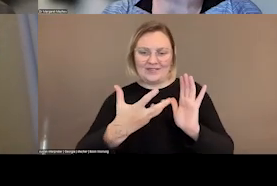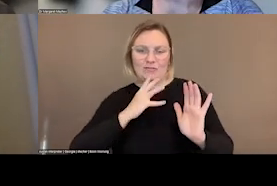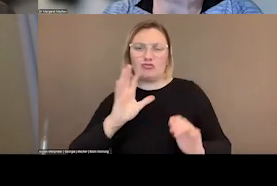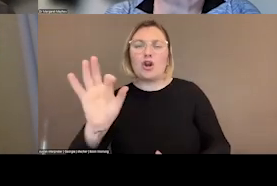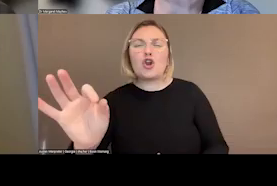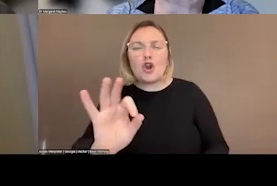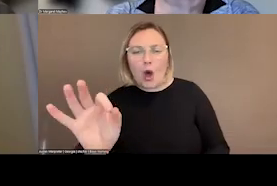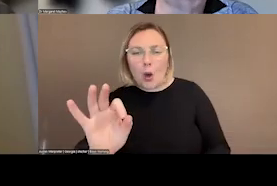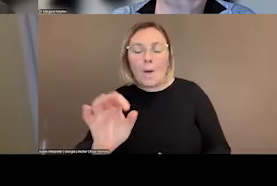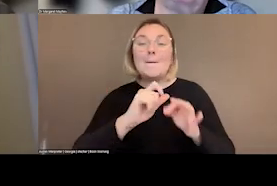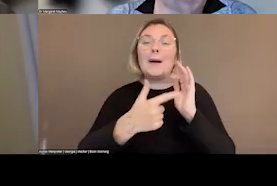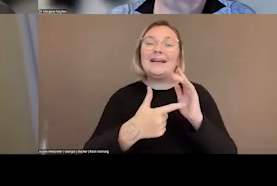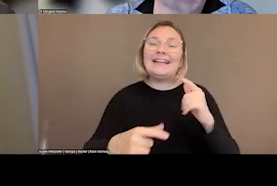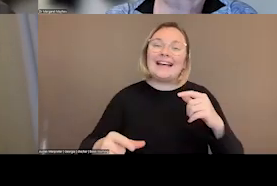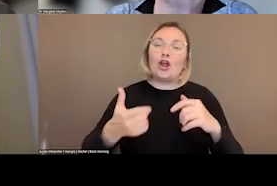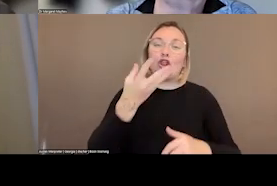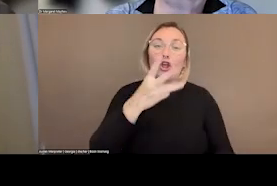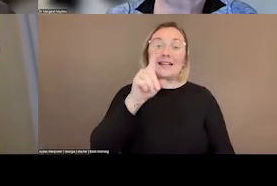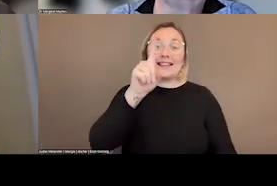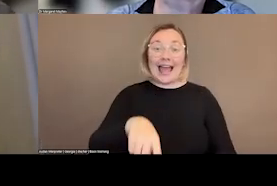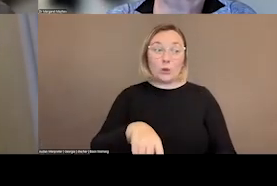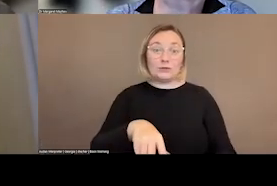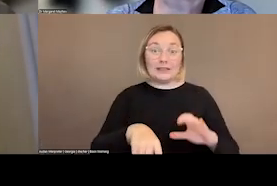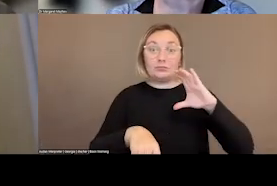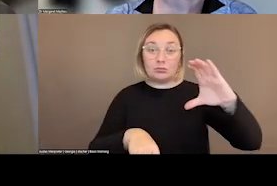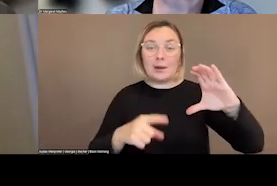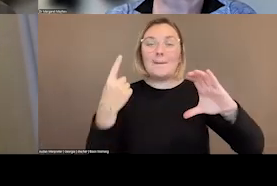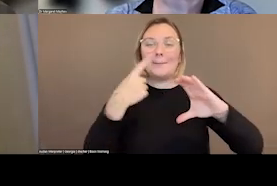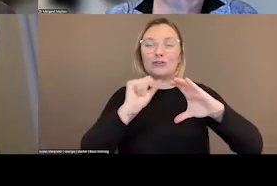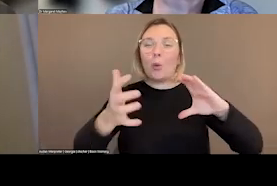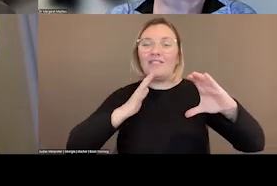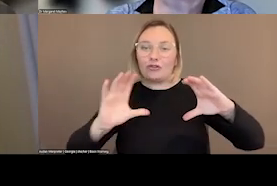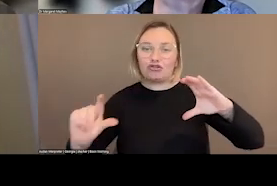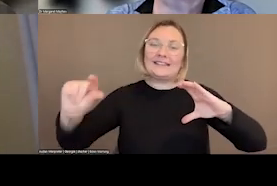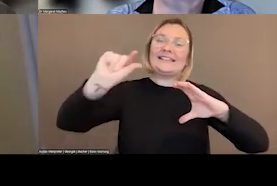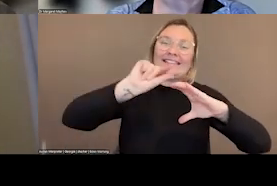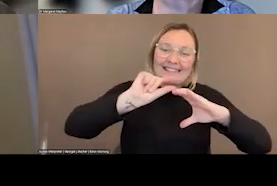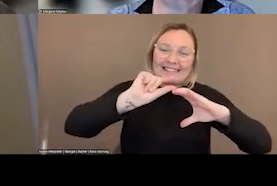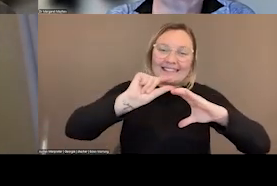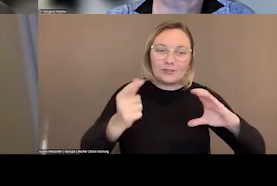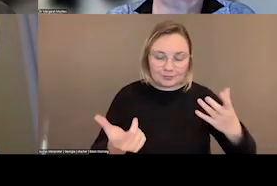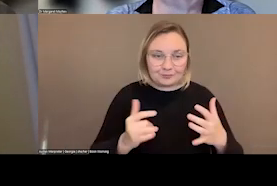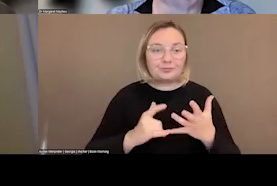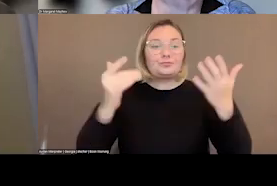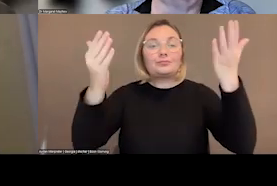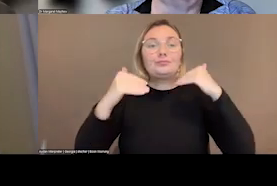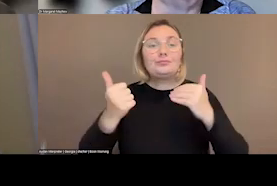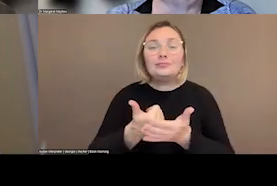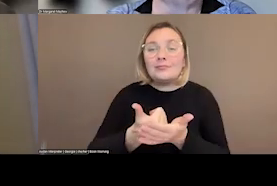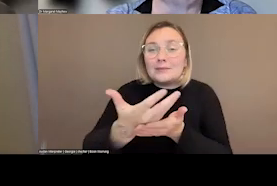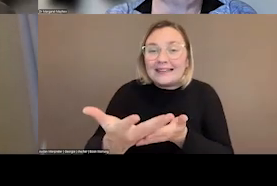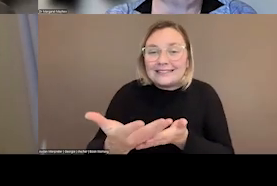does add to the top of it. So then we go down here and we go to expenses. So this is where